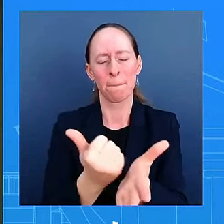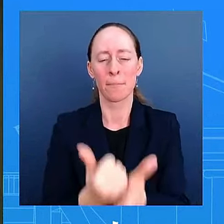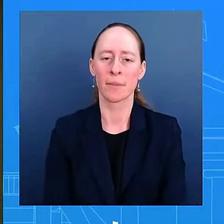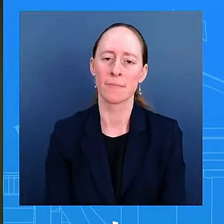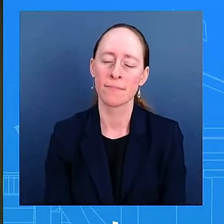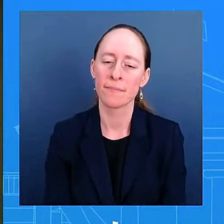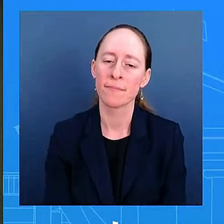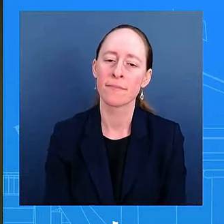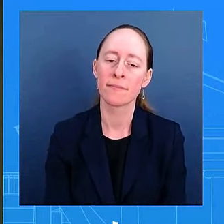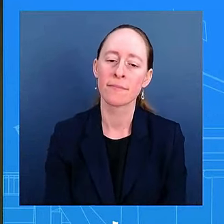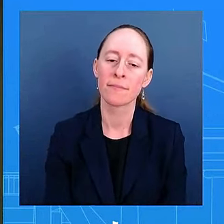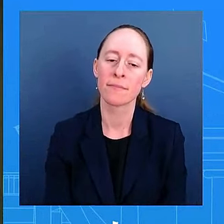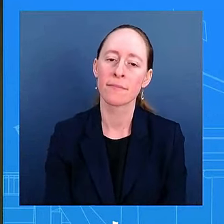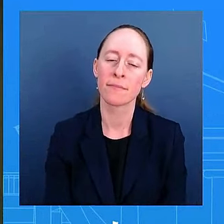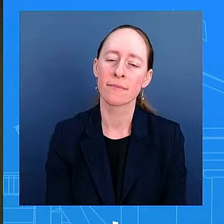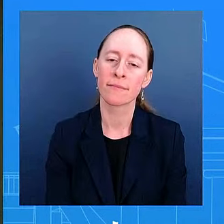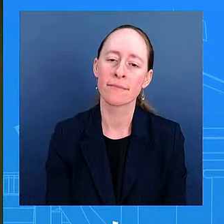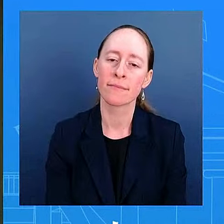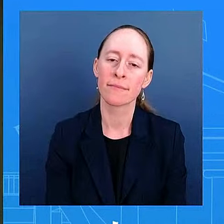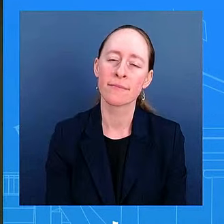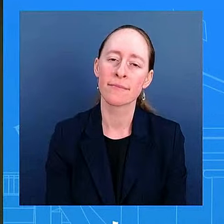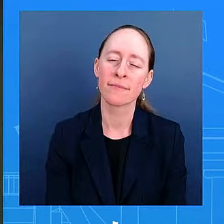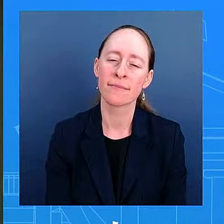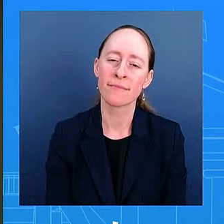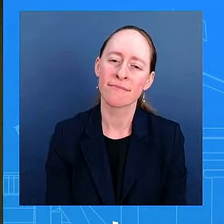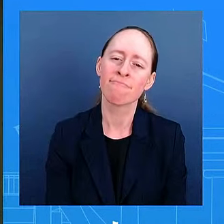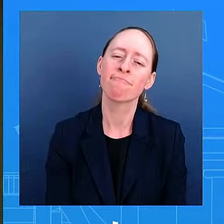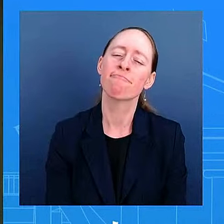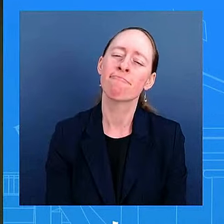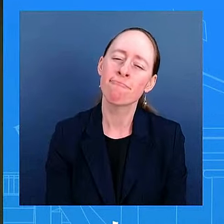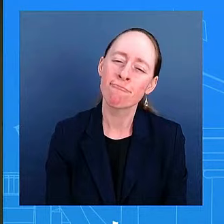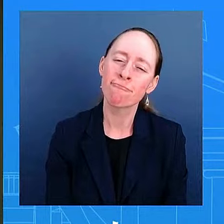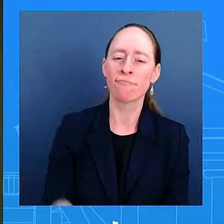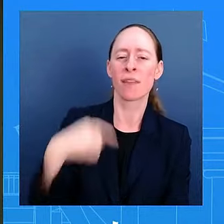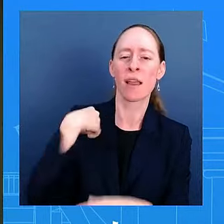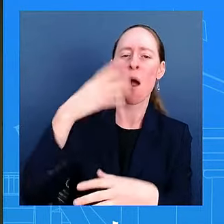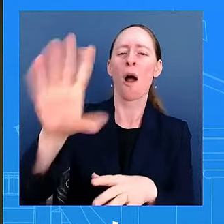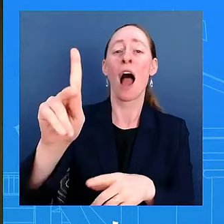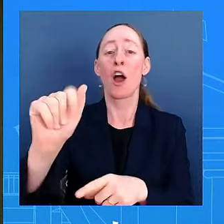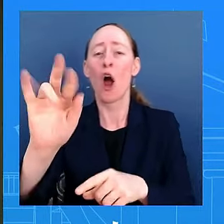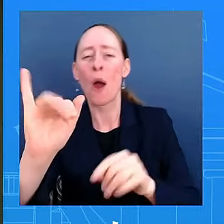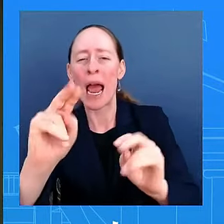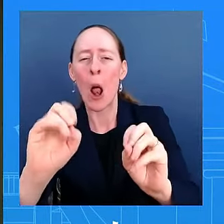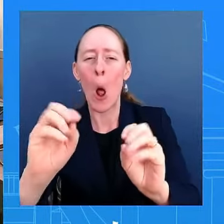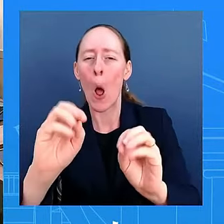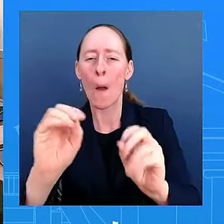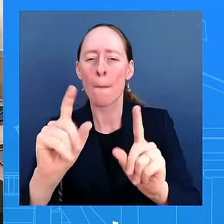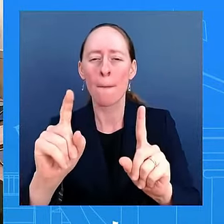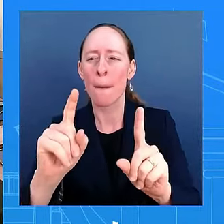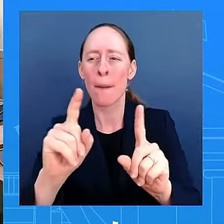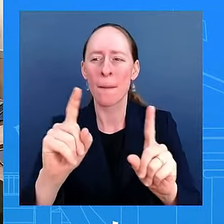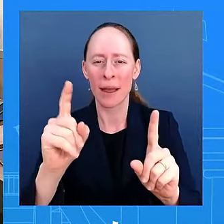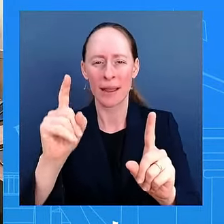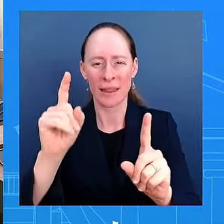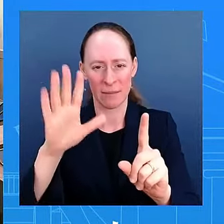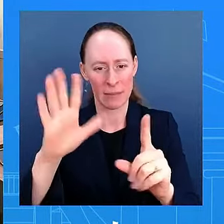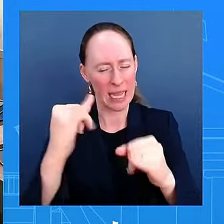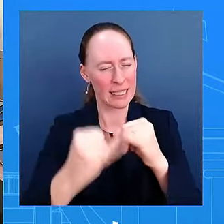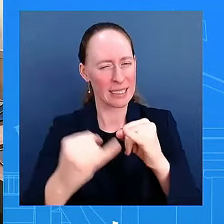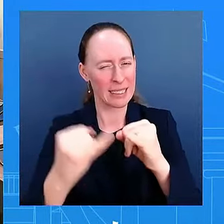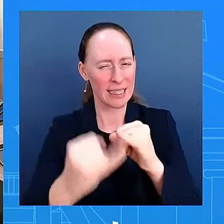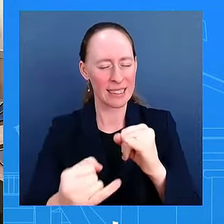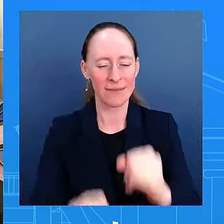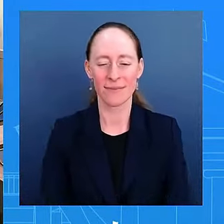hold on. Go ahead, Will. I told him it was the last question. So, Mr. Secretary, we have one more for you. Go ahead, Will. Sorry. It's Will Weiser with AP. You mentioned at